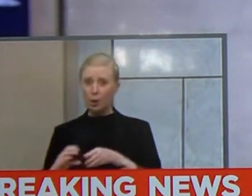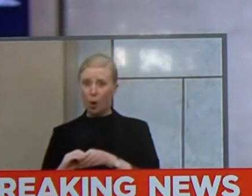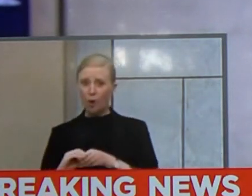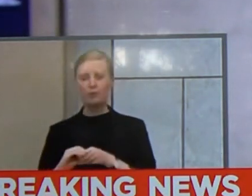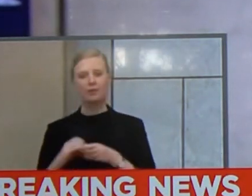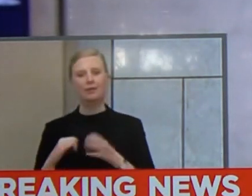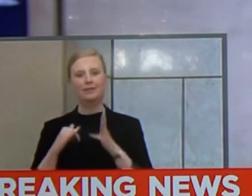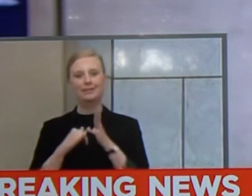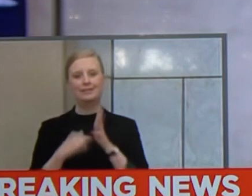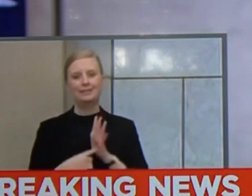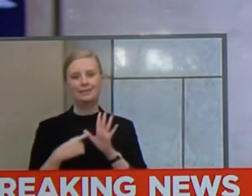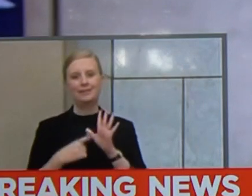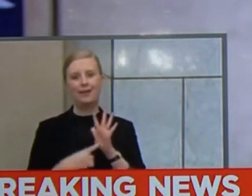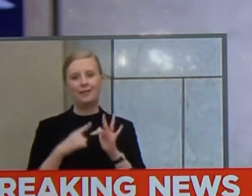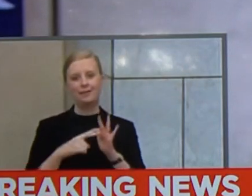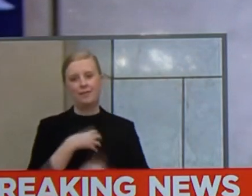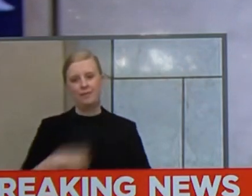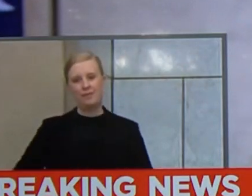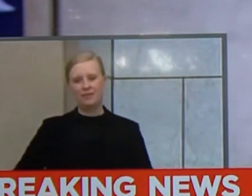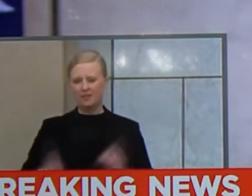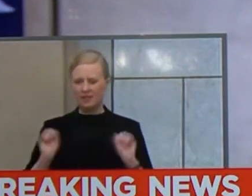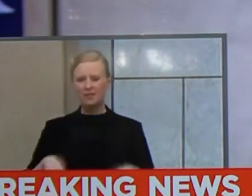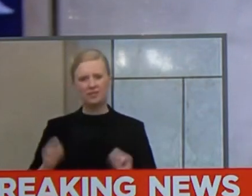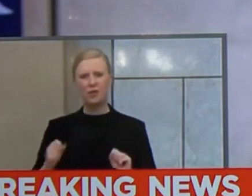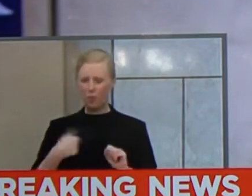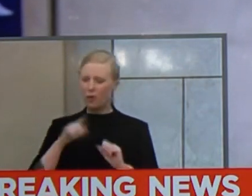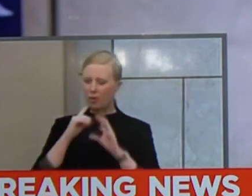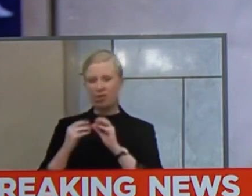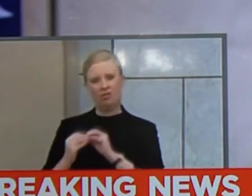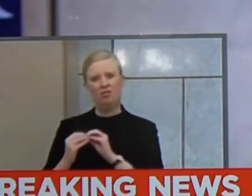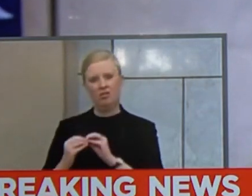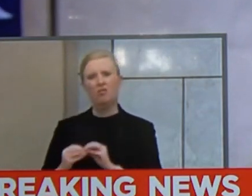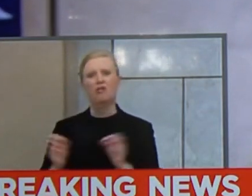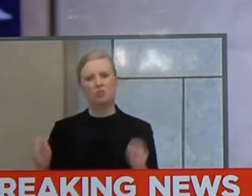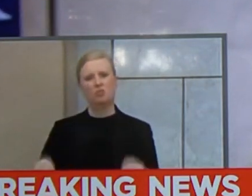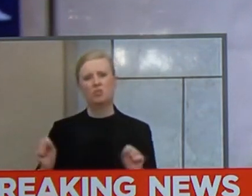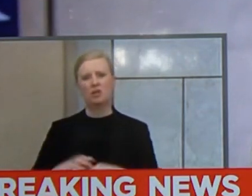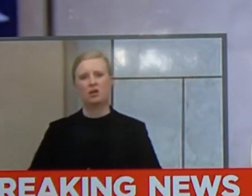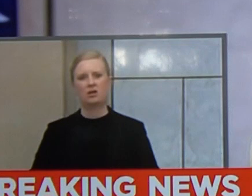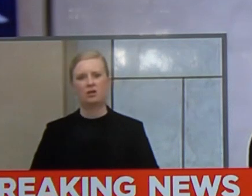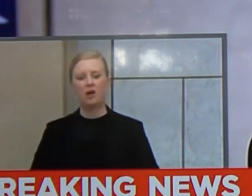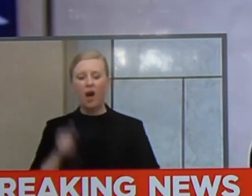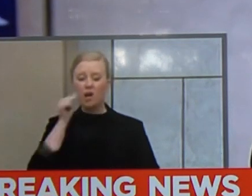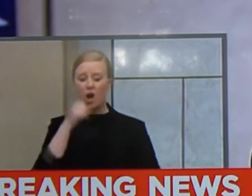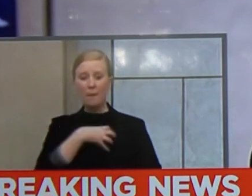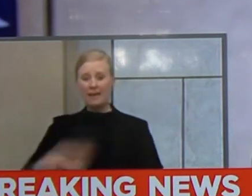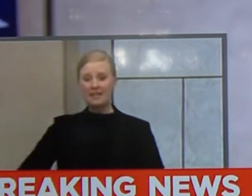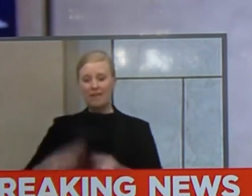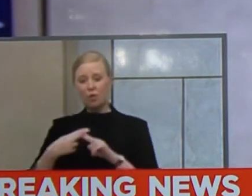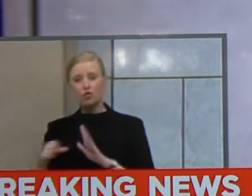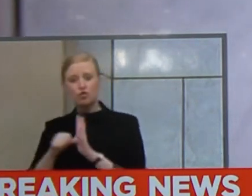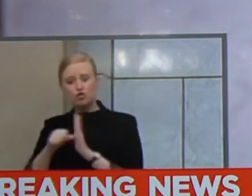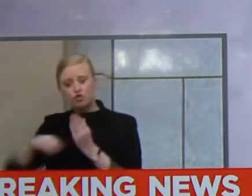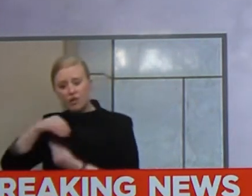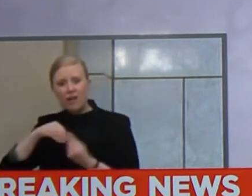a model landlord in those arrangements. Yes, I think we should absolutely do that, and I know the Treasurer and the Finance Minister will be ensuring that